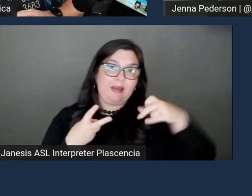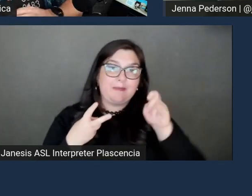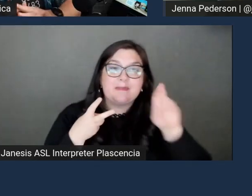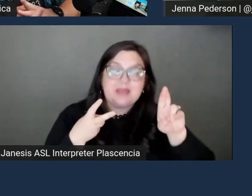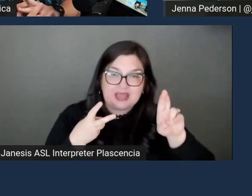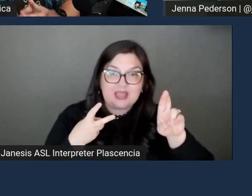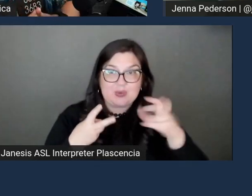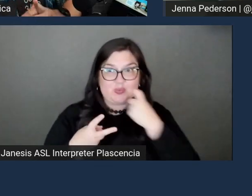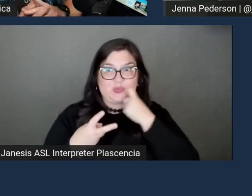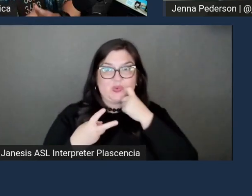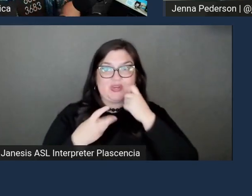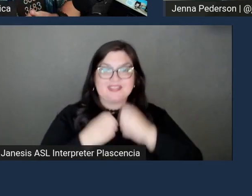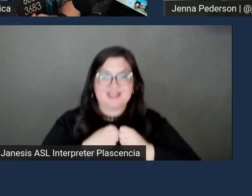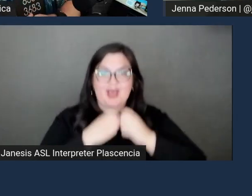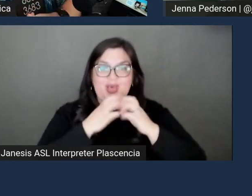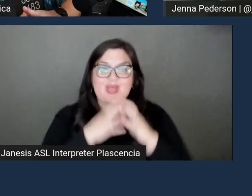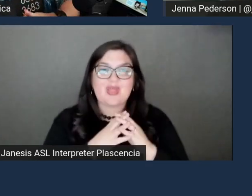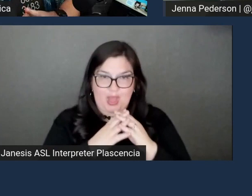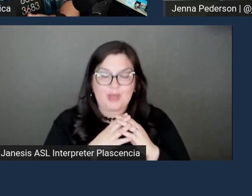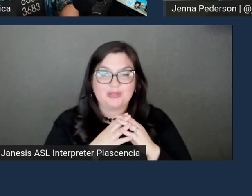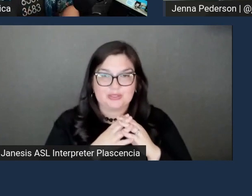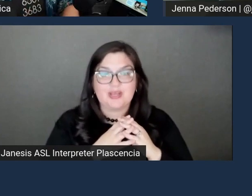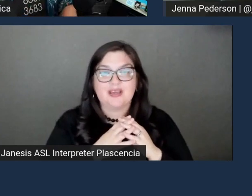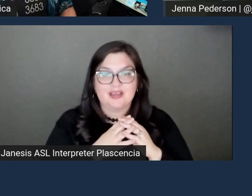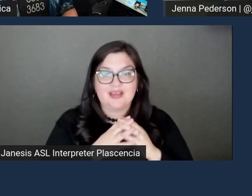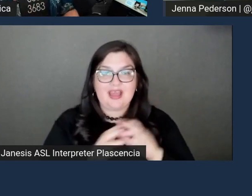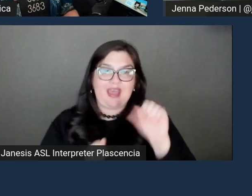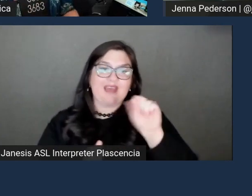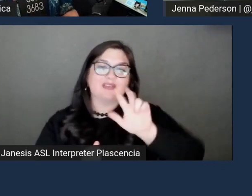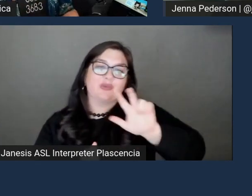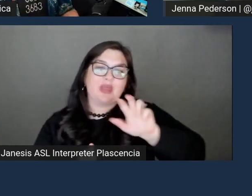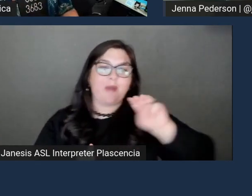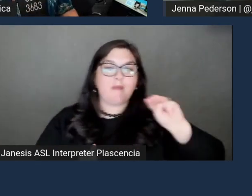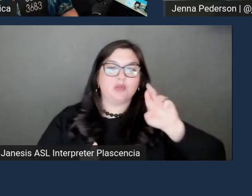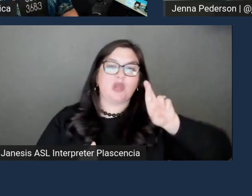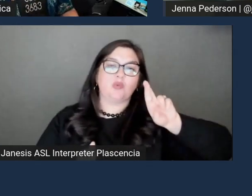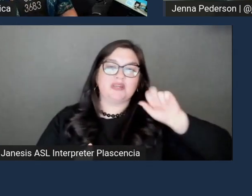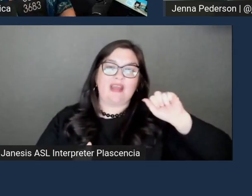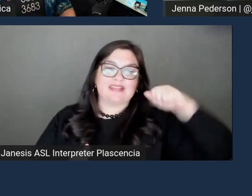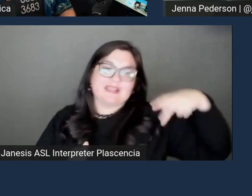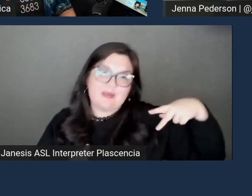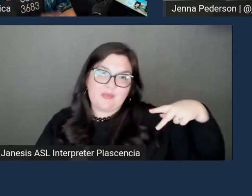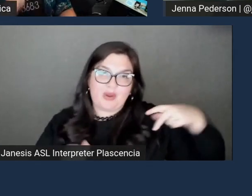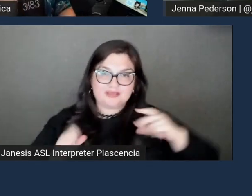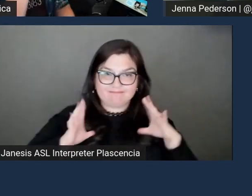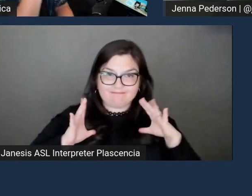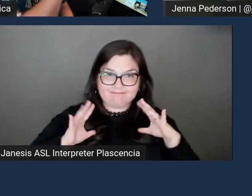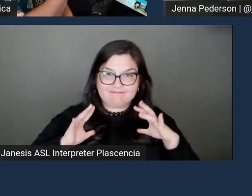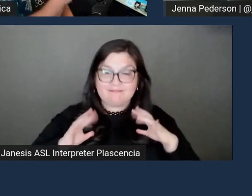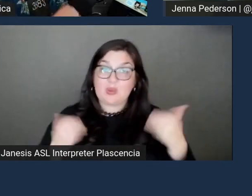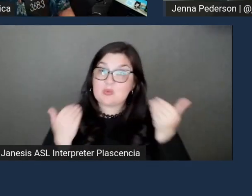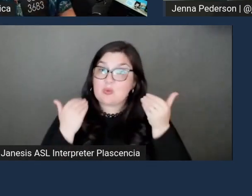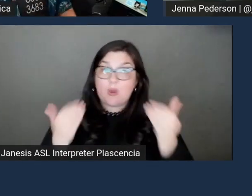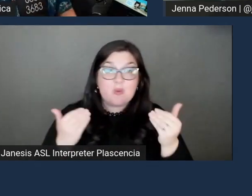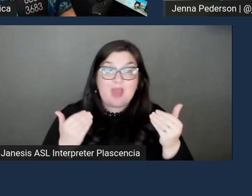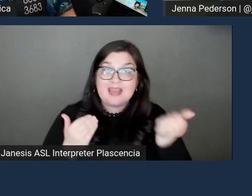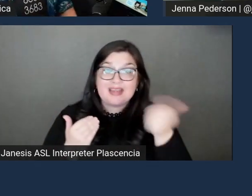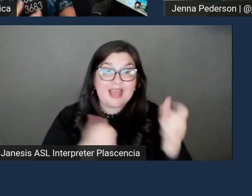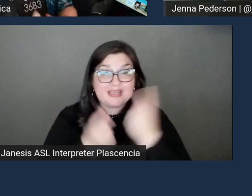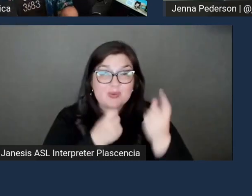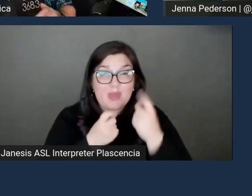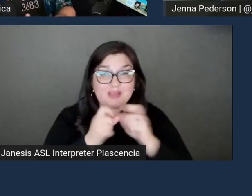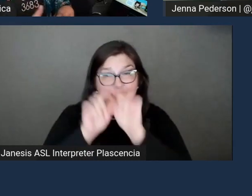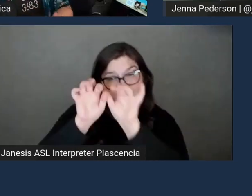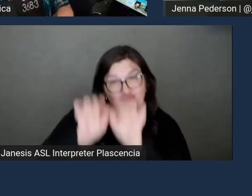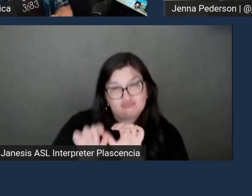called MultiRegion Endpoints. So yeah, feel free to ask us questions. Put the questions in chat, and we